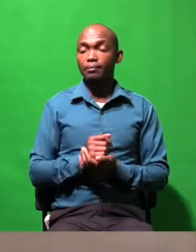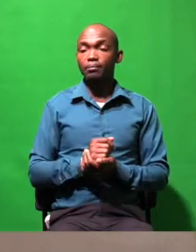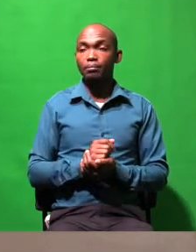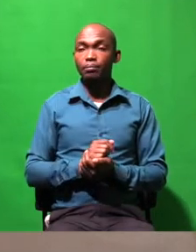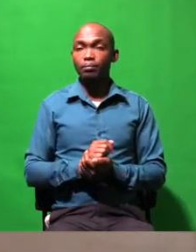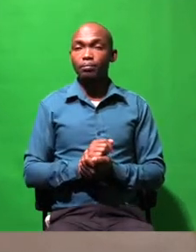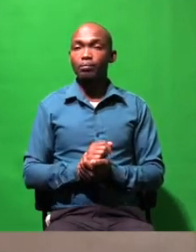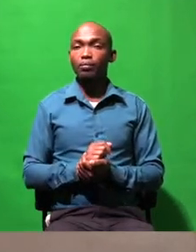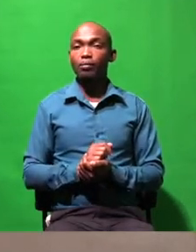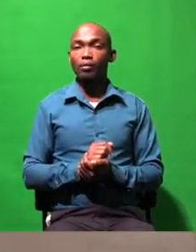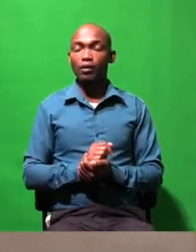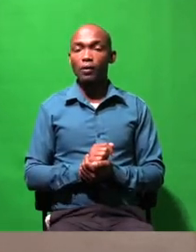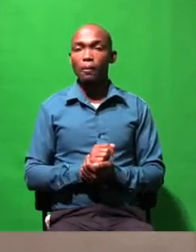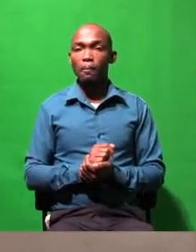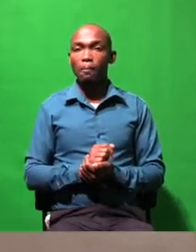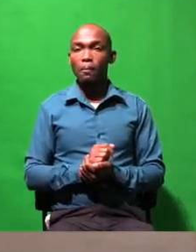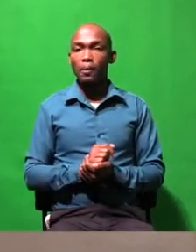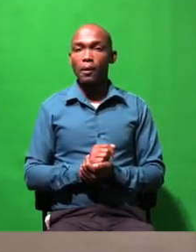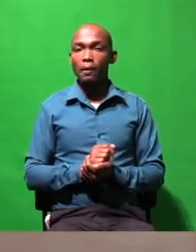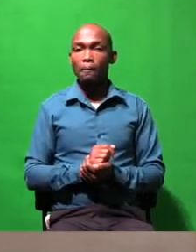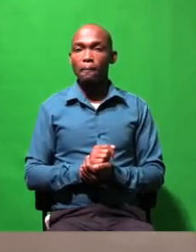Zuena, can you try please?